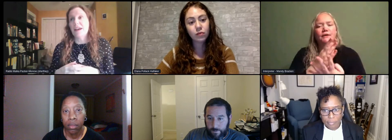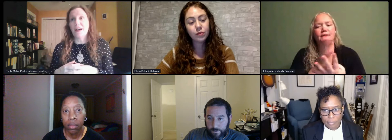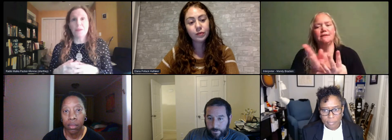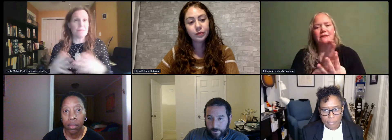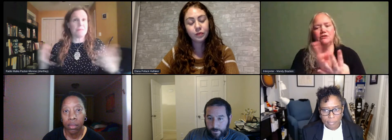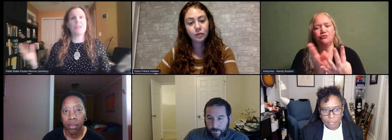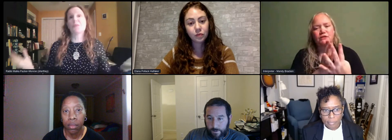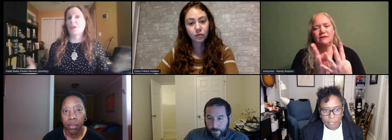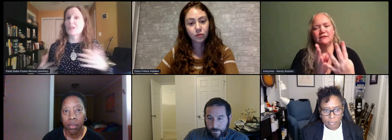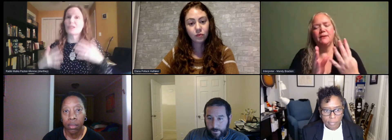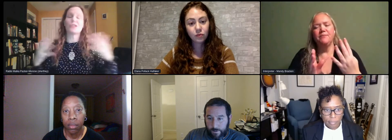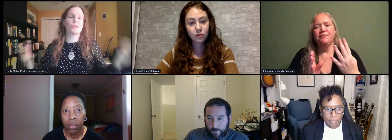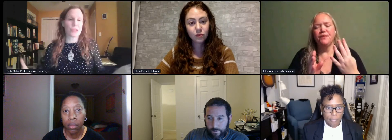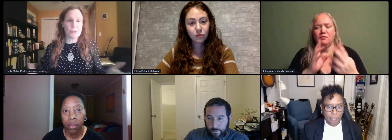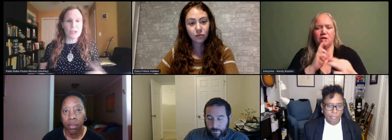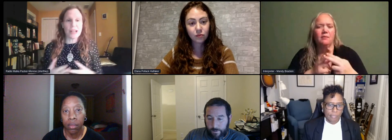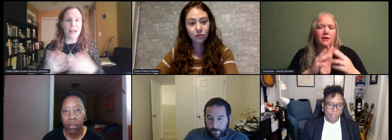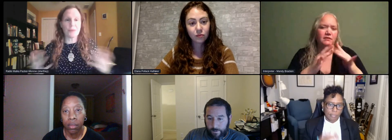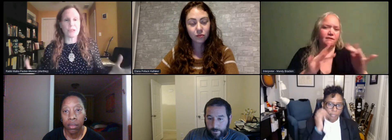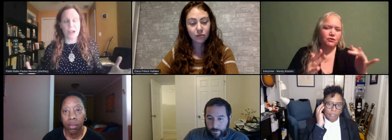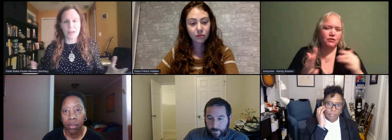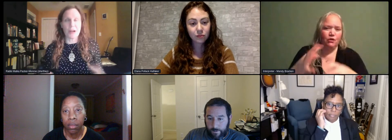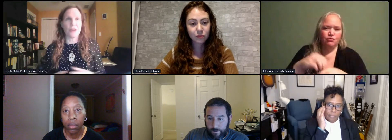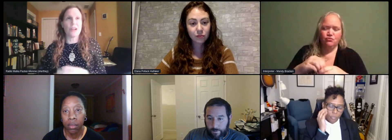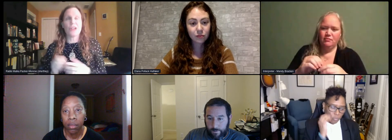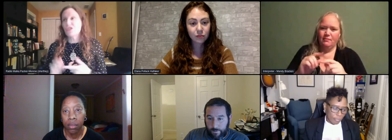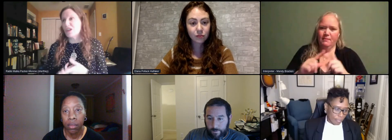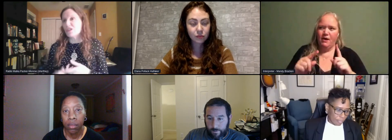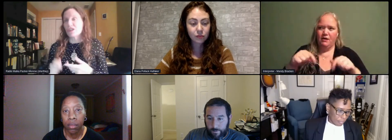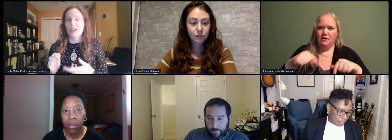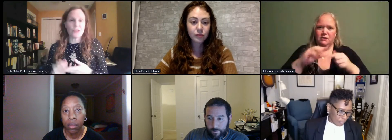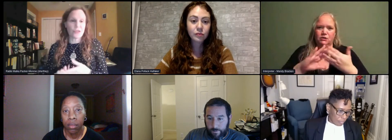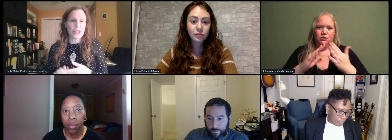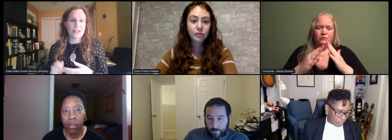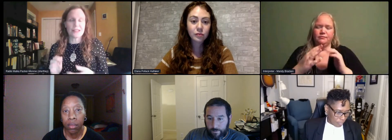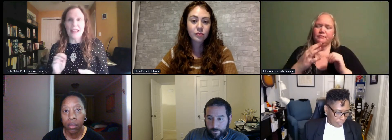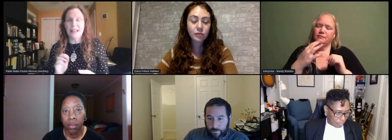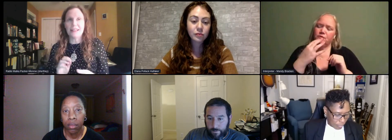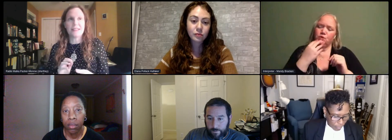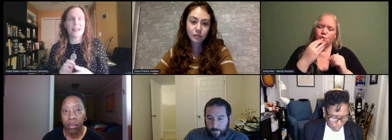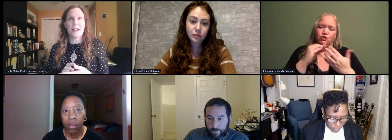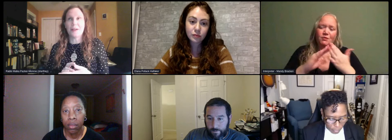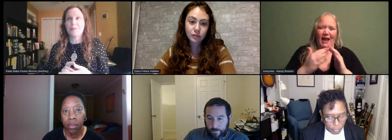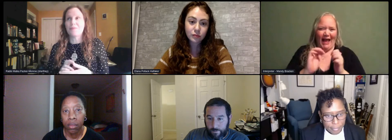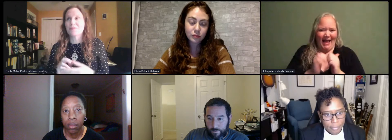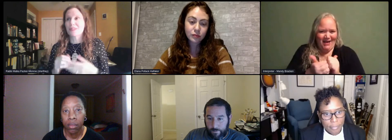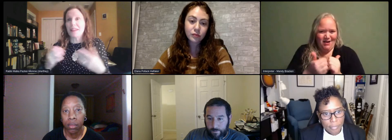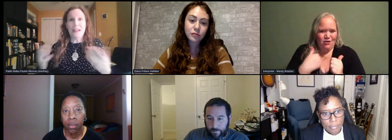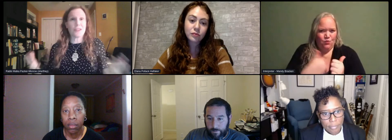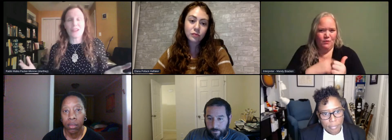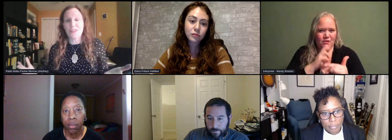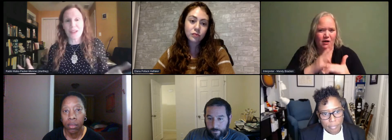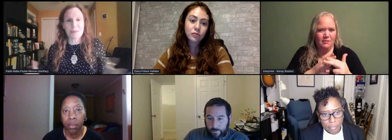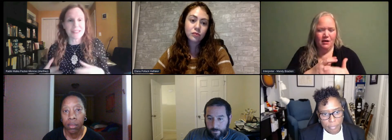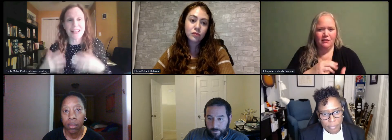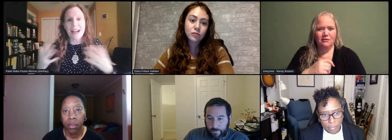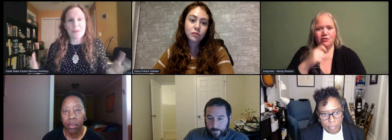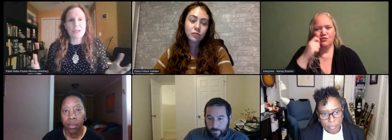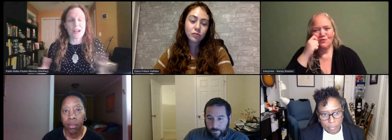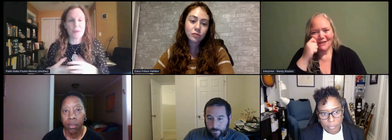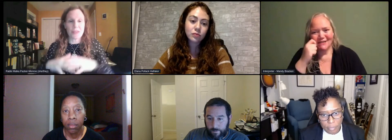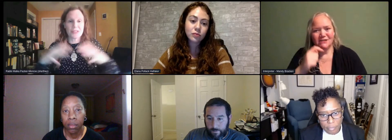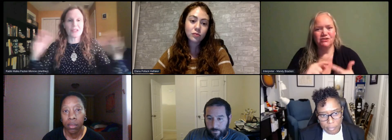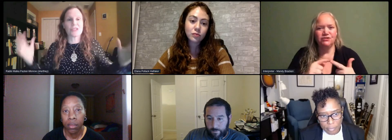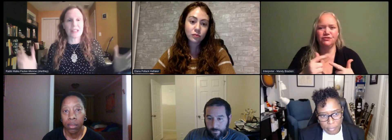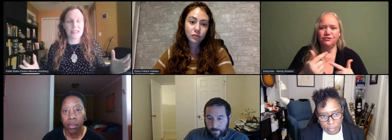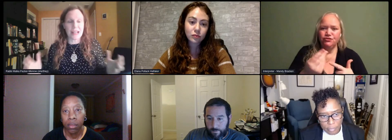in the Jewish community. How do we talk about gender and race and interfaith families. Like, how do we talk about this in our daily lives?